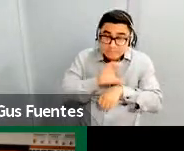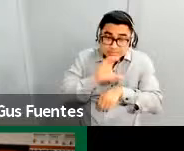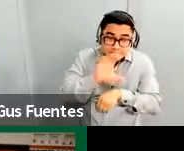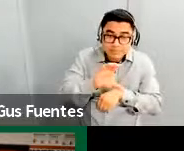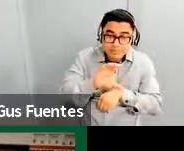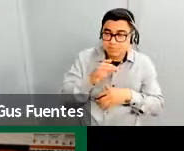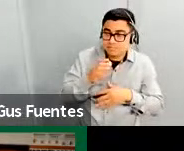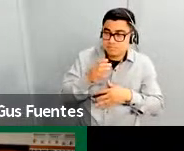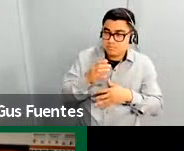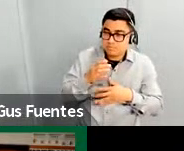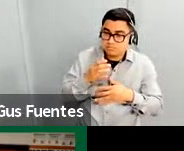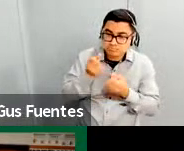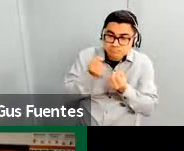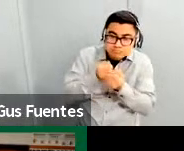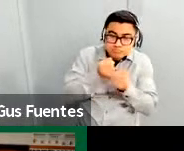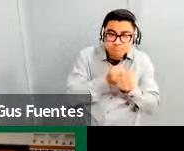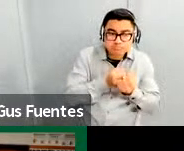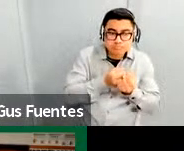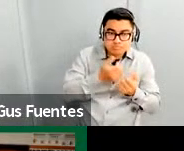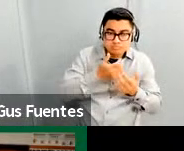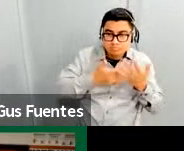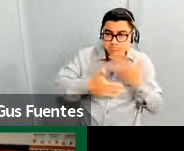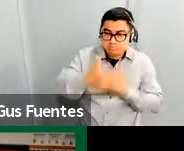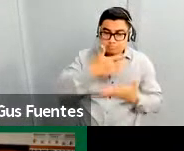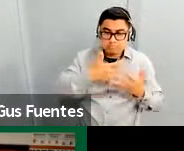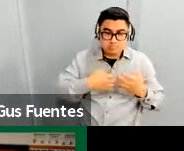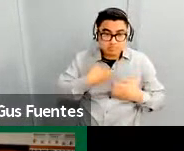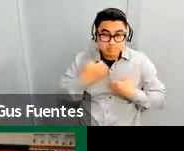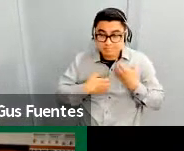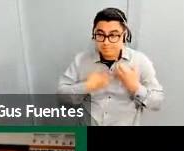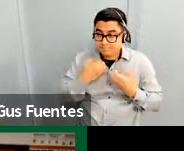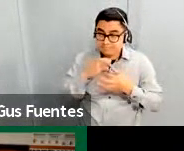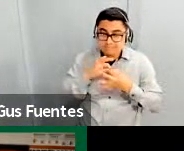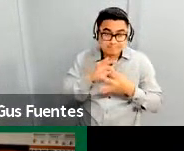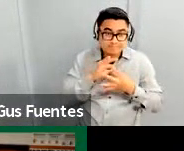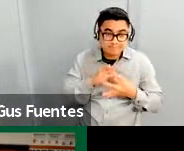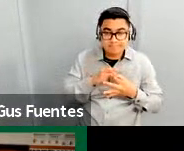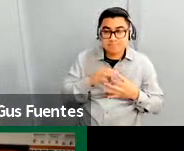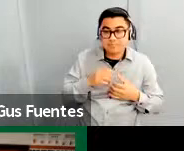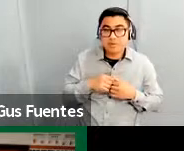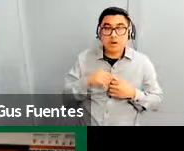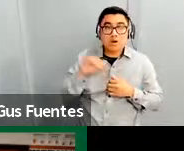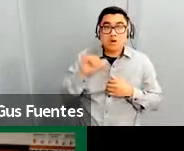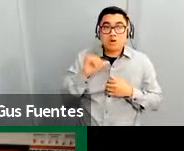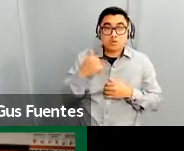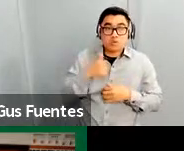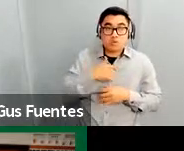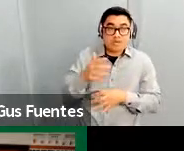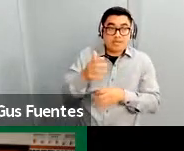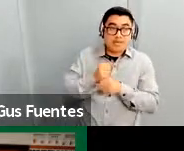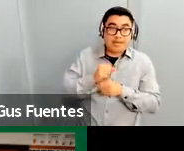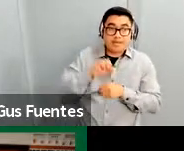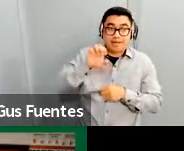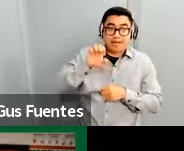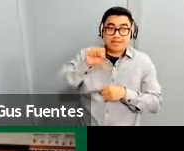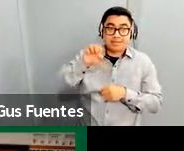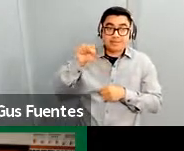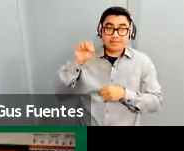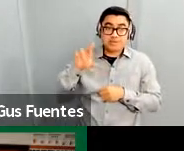learning. We are also getting what is called ESSER 3 funds from the federal government, which is $12.7